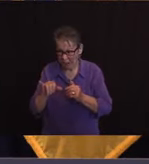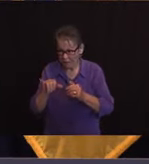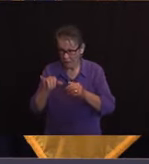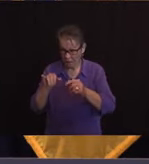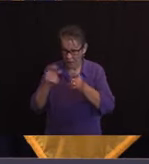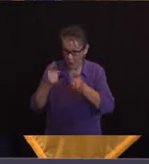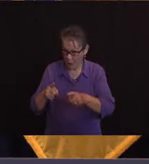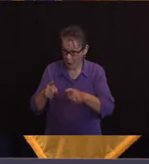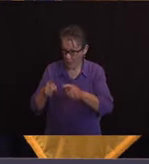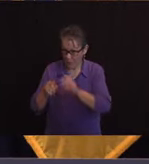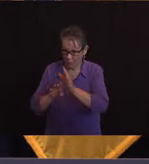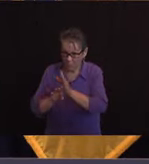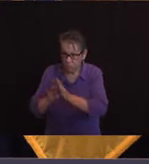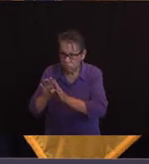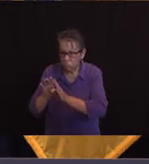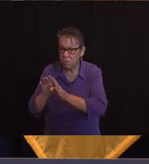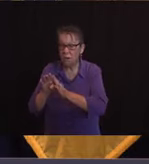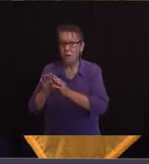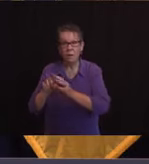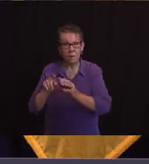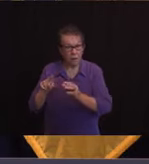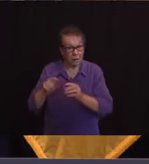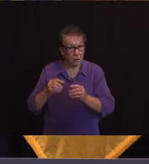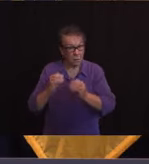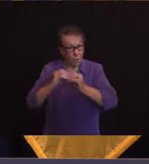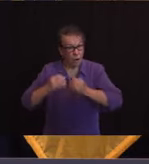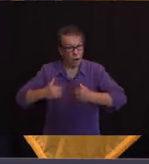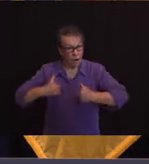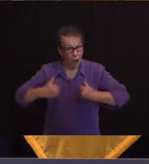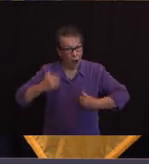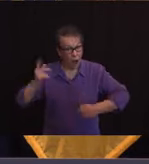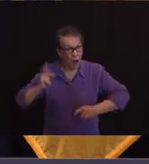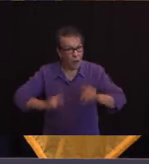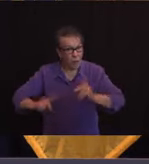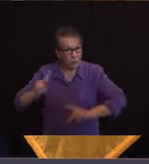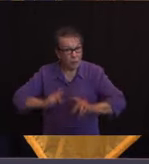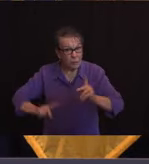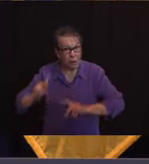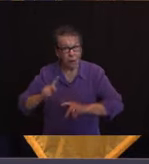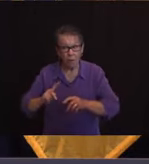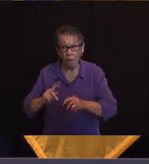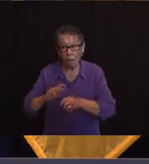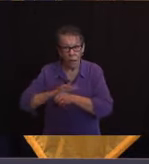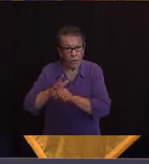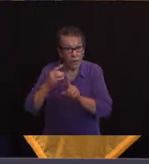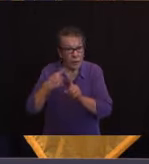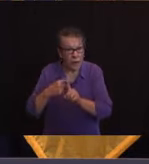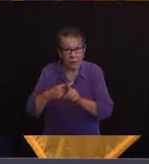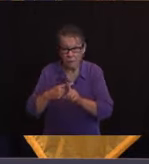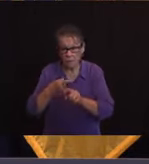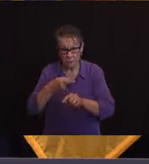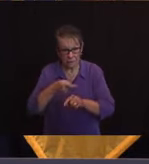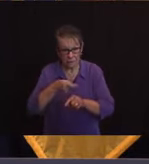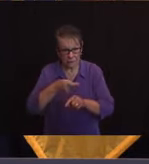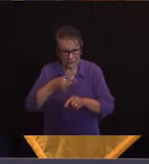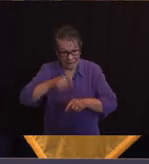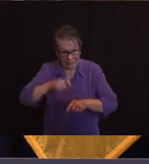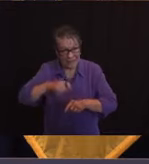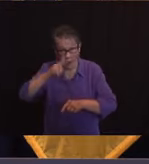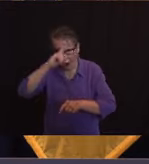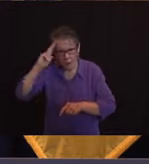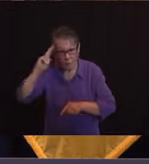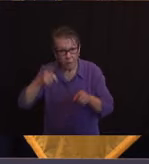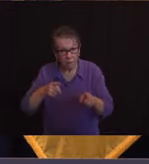gotten vaccinated to this point. So why not just more significantly begin the reopening process? I know